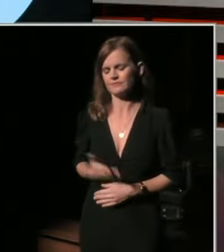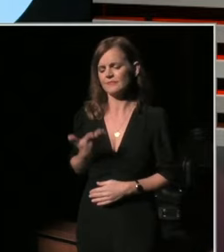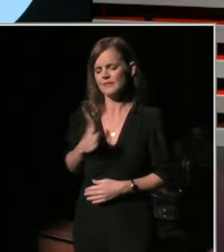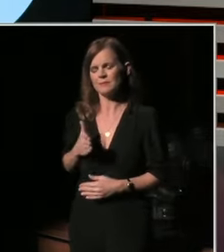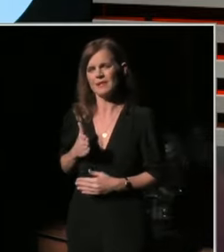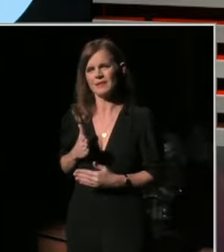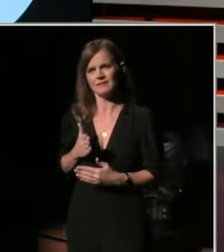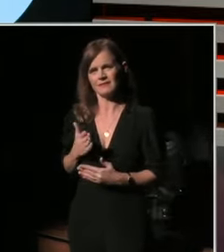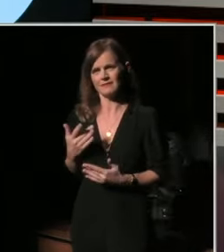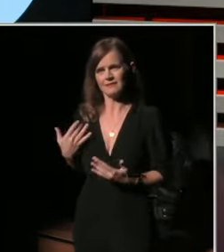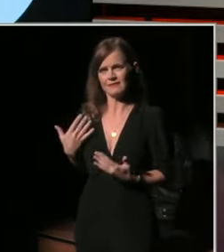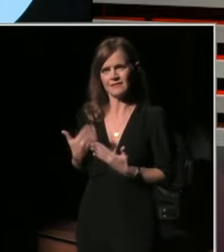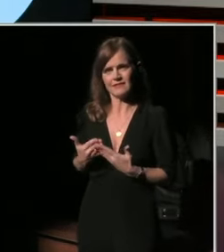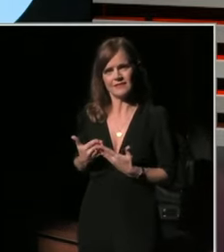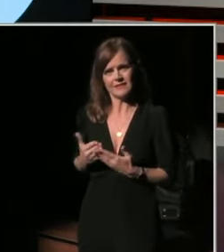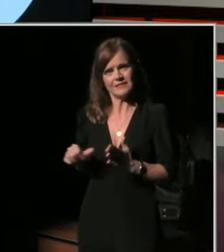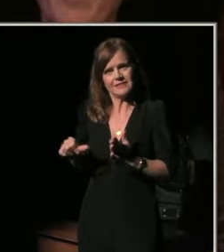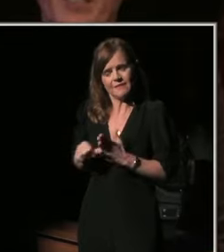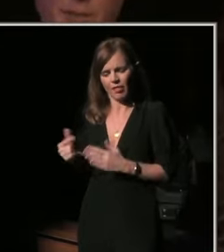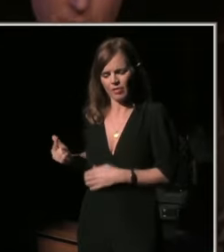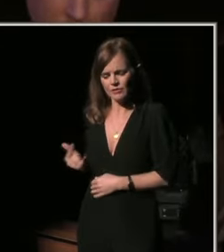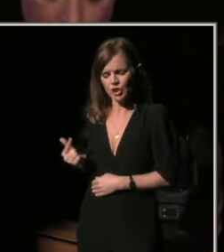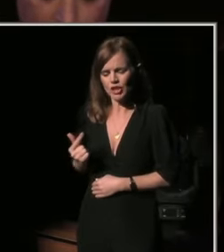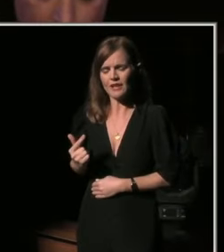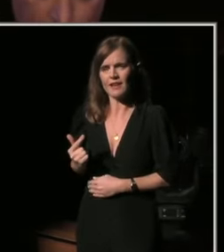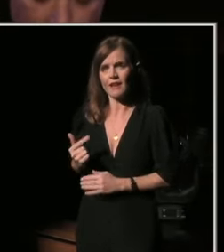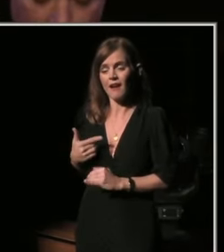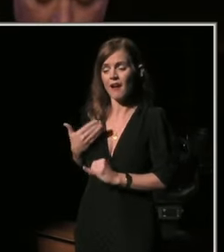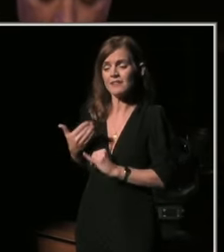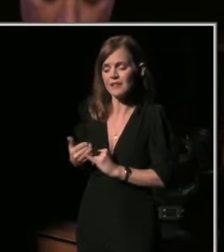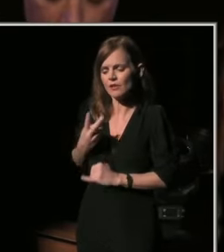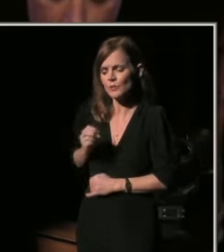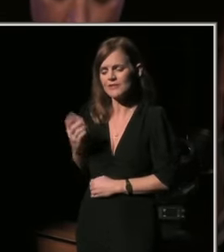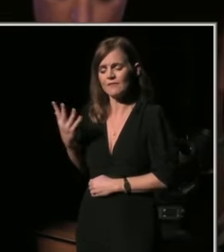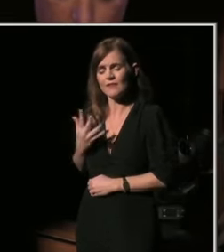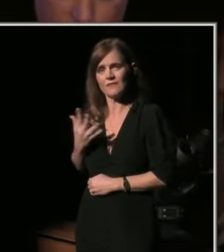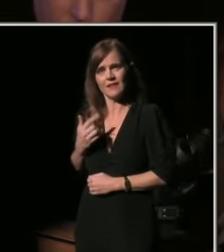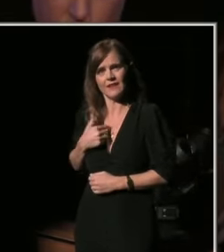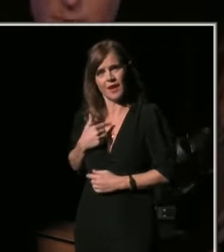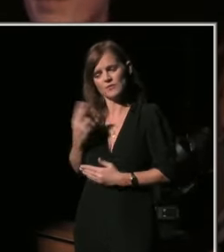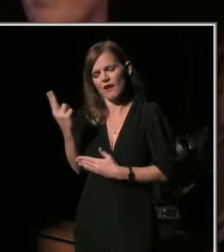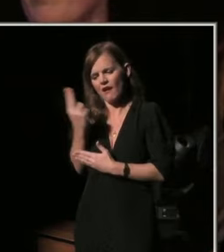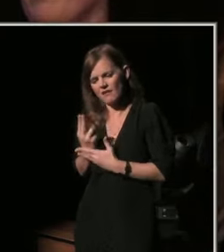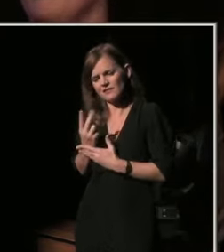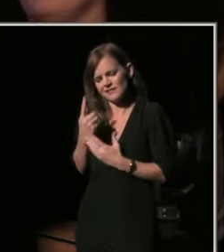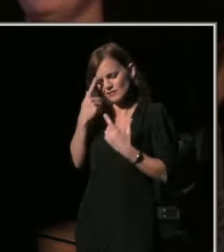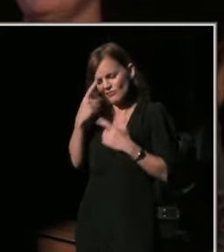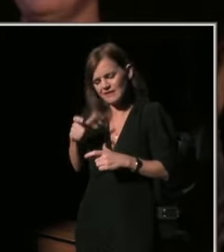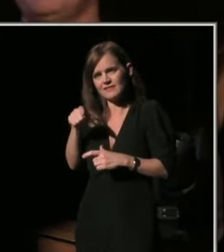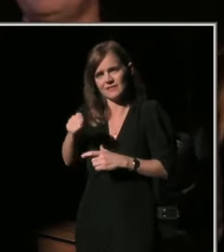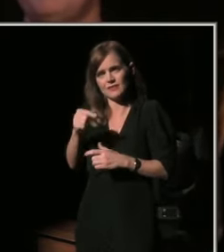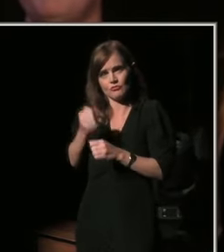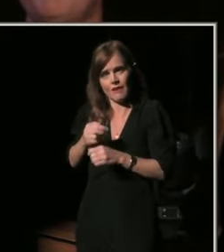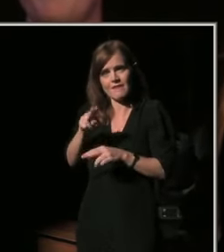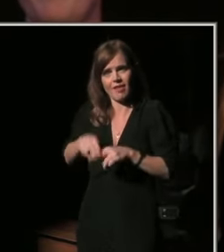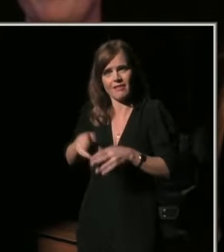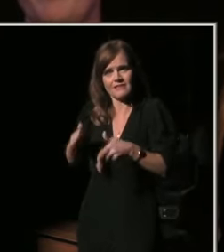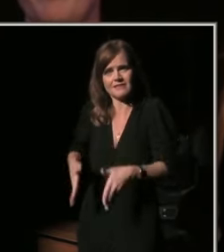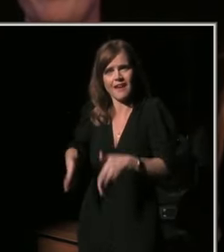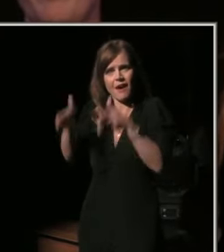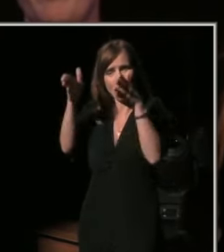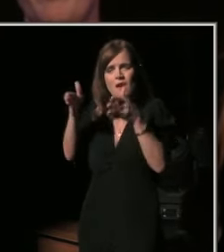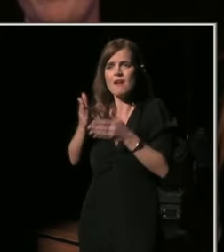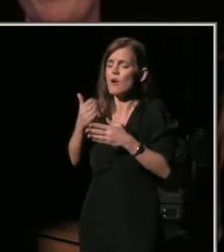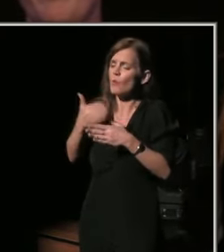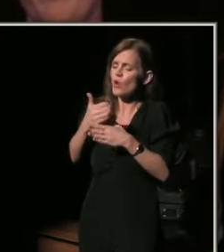journey. In 2015, I was an artist in residence in Grenfell Tower. I'd worked as a